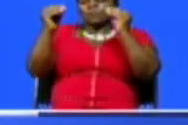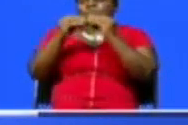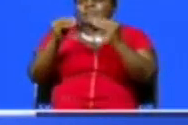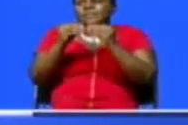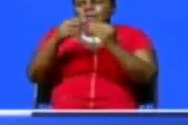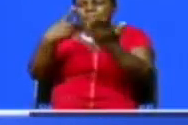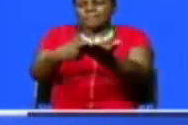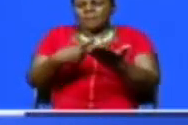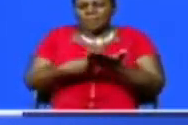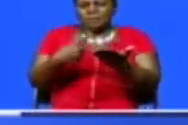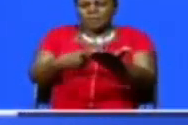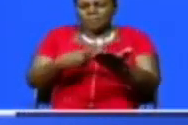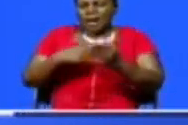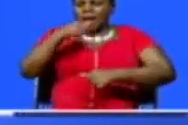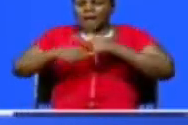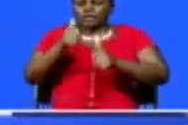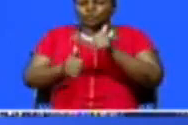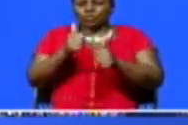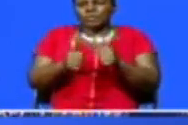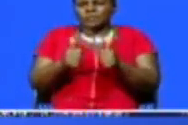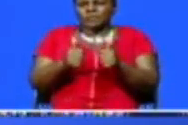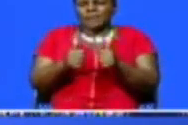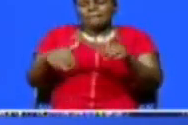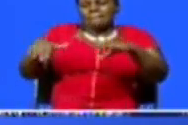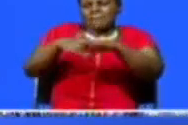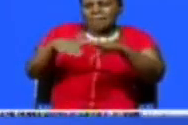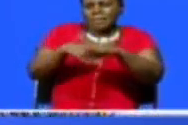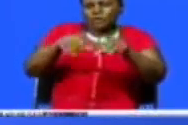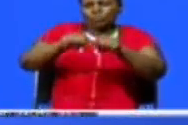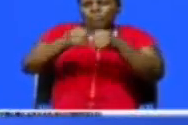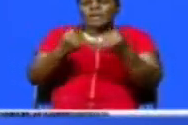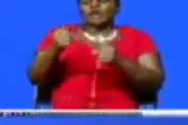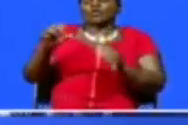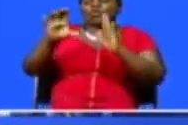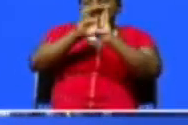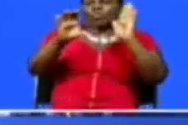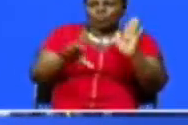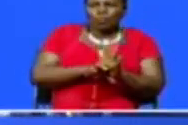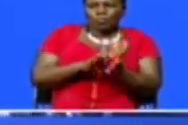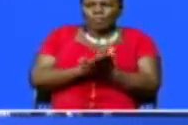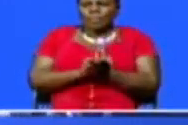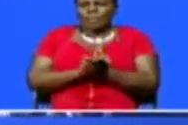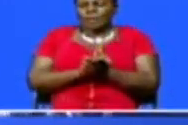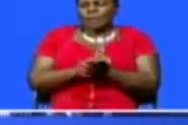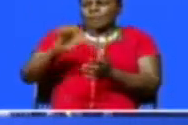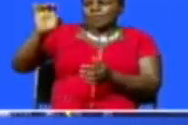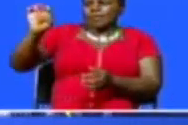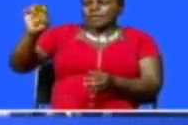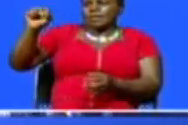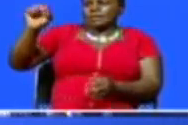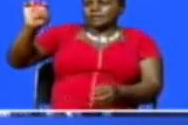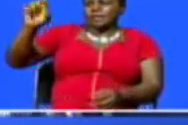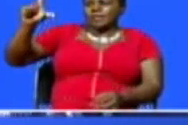view to discussing the appropriate action befitting errant members in the Ford Kenya Party. Honorable Dr. Eseli